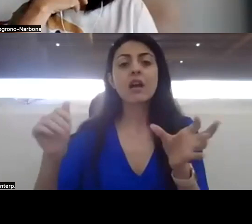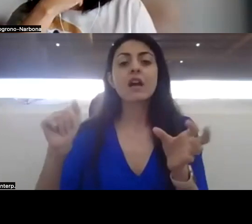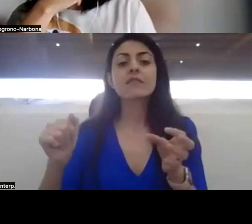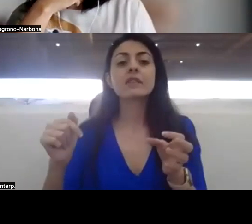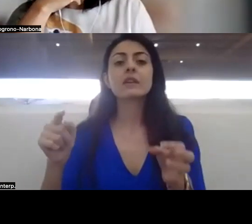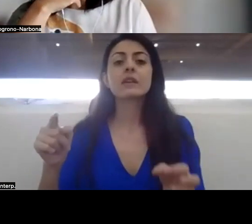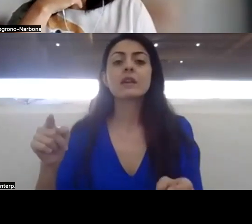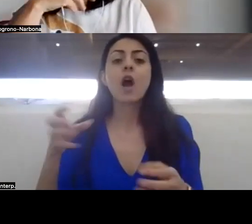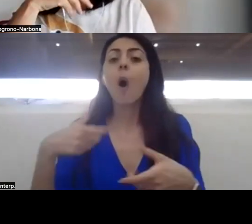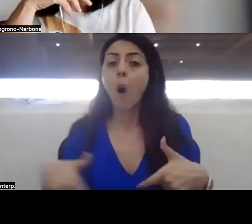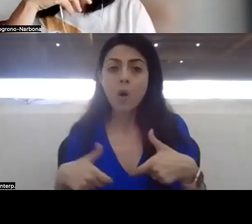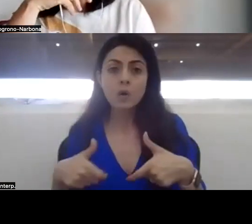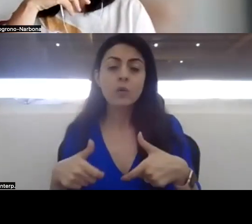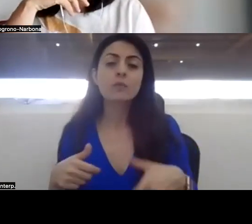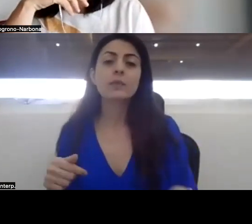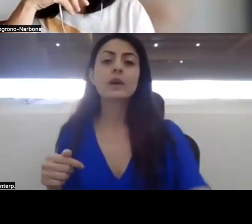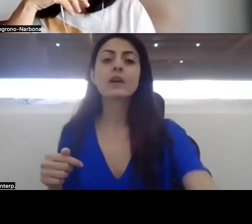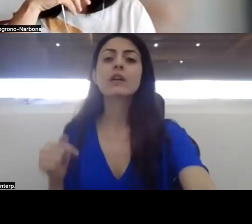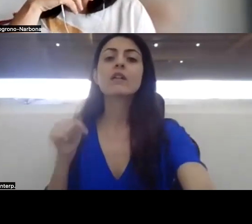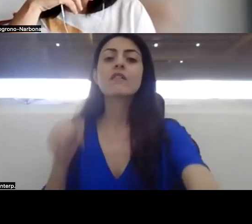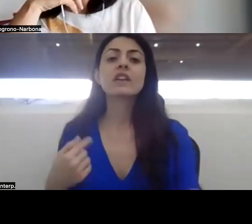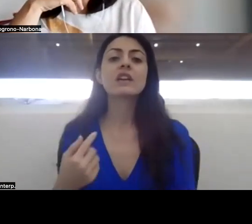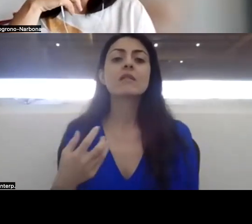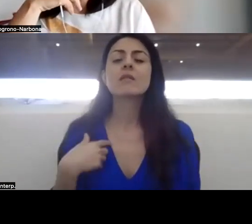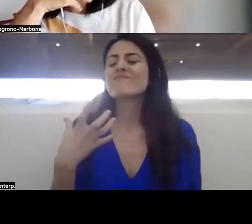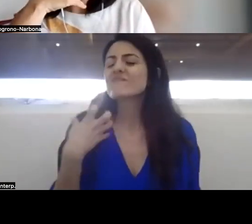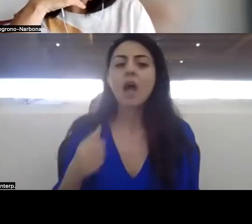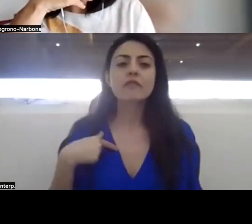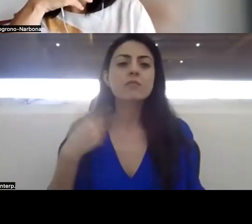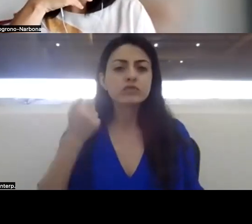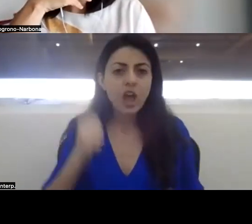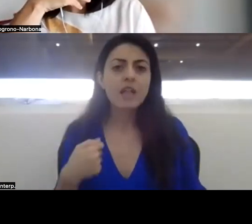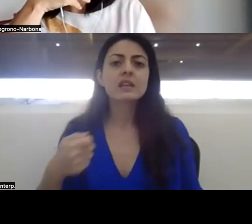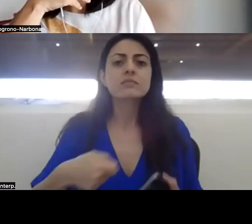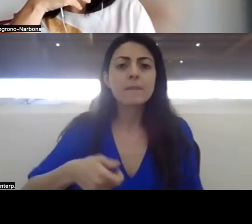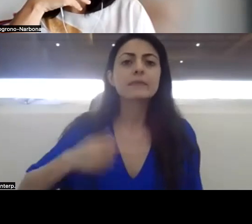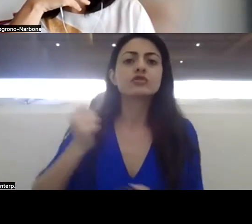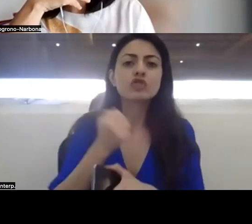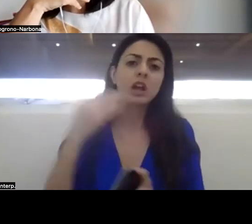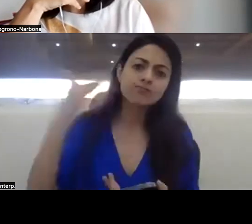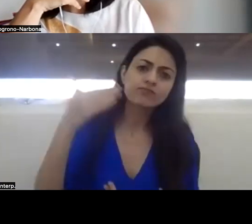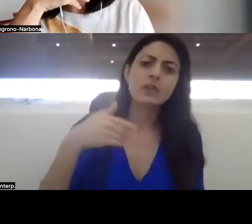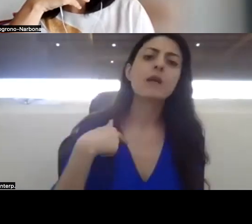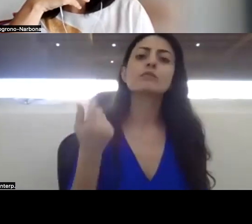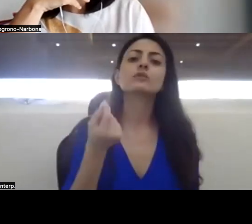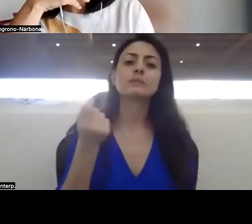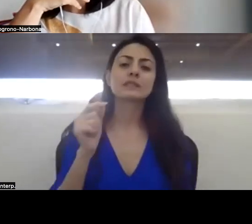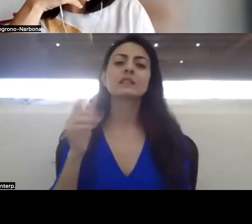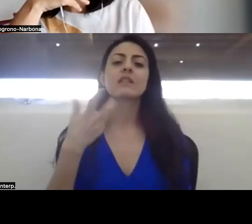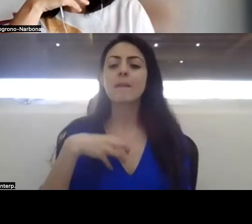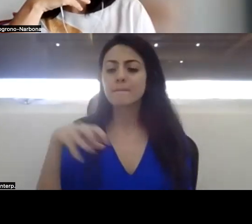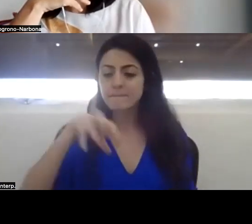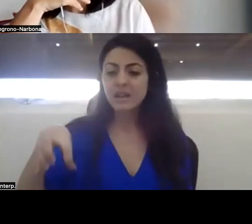Rachel was talking about networks, about access to social capital that requires engagement